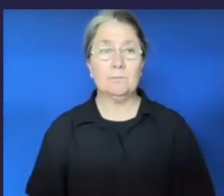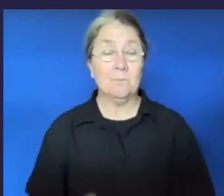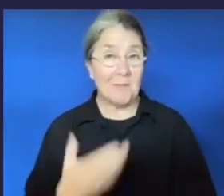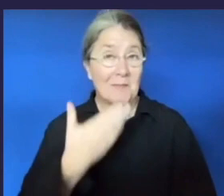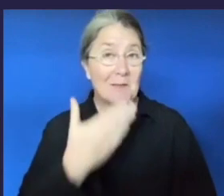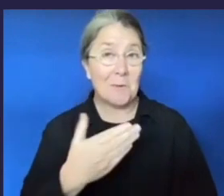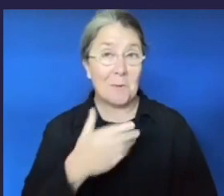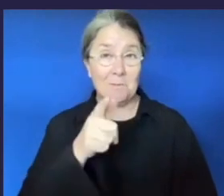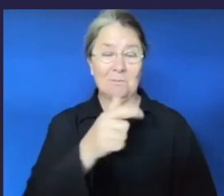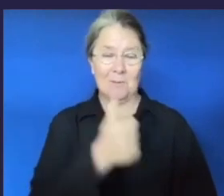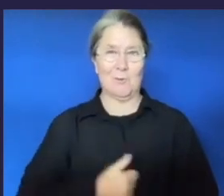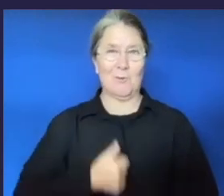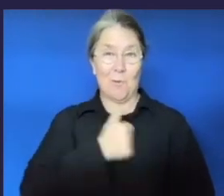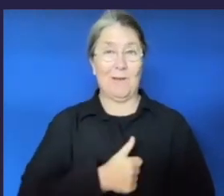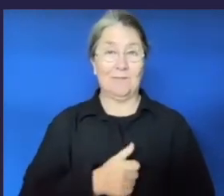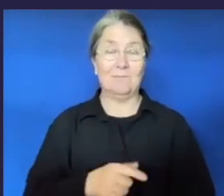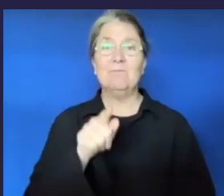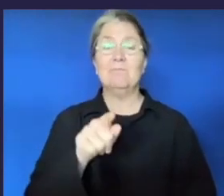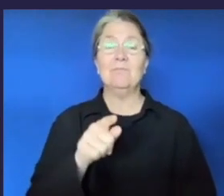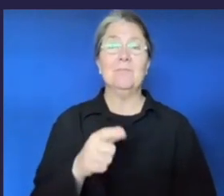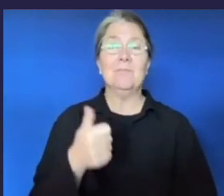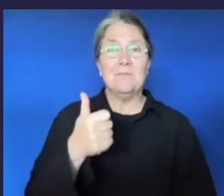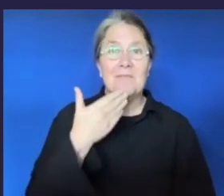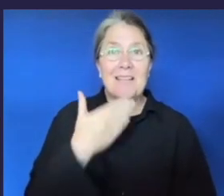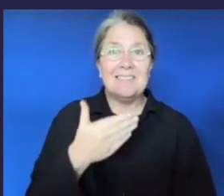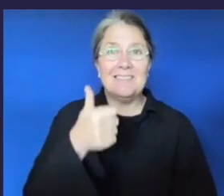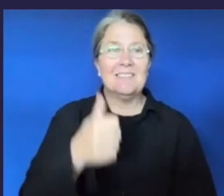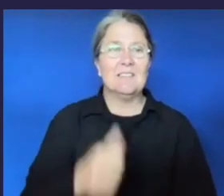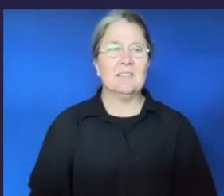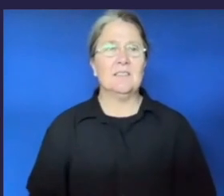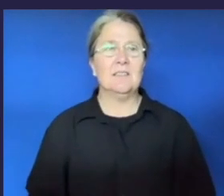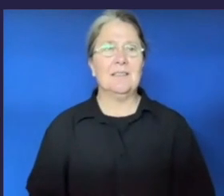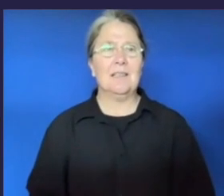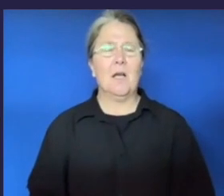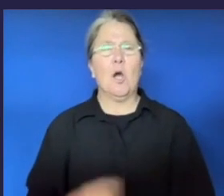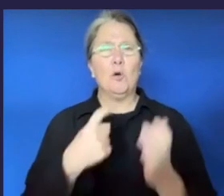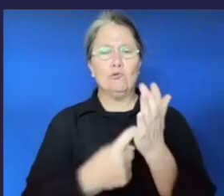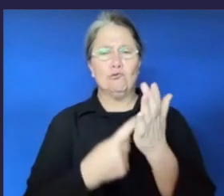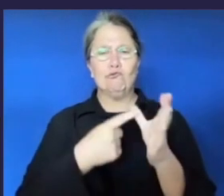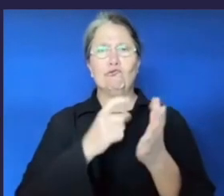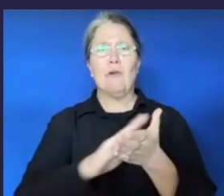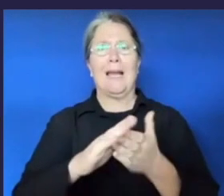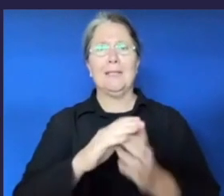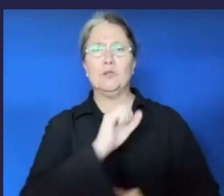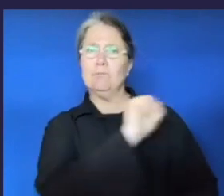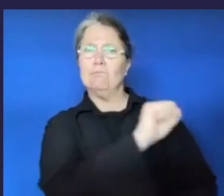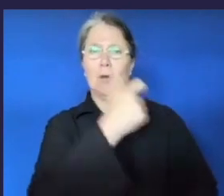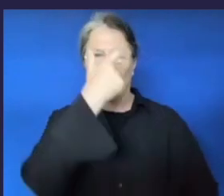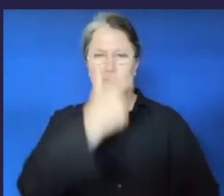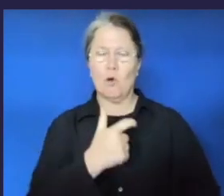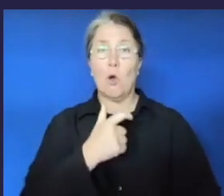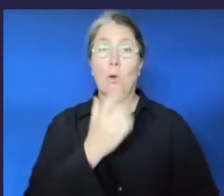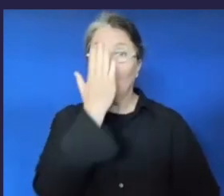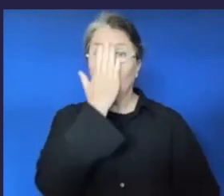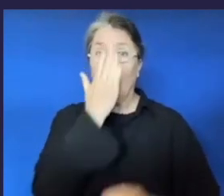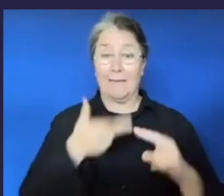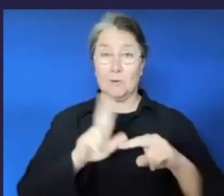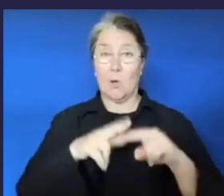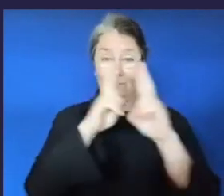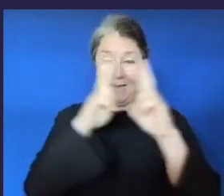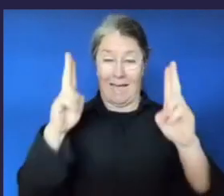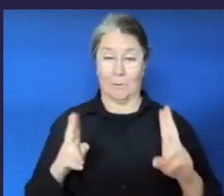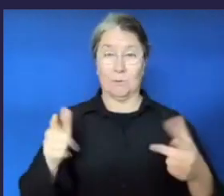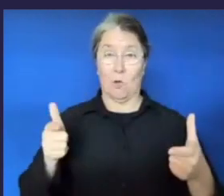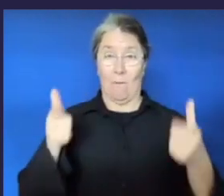Enjoy. Thanks very much. Welcome. Some of Rachel's roles here in her position as front of house officer, she